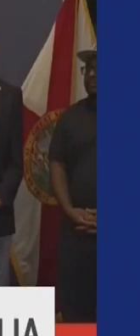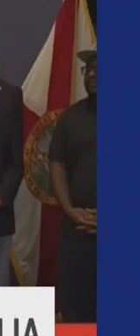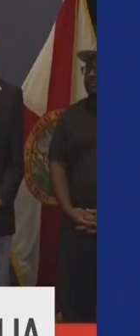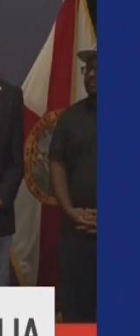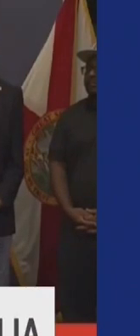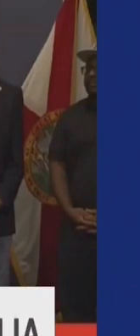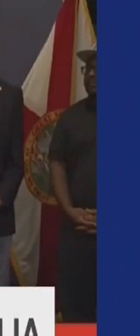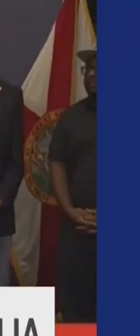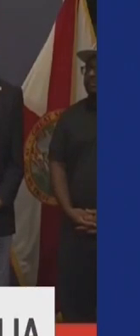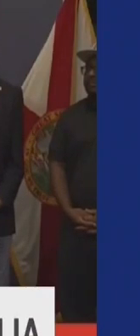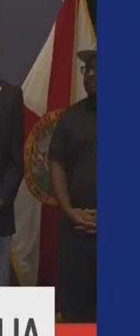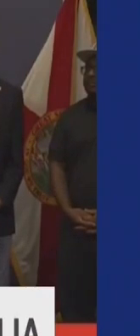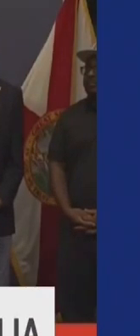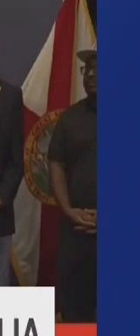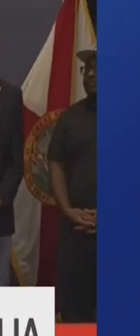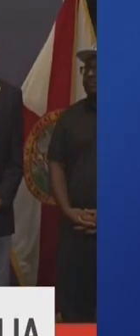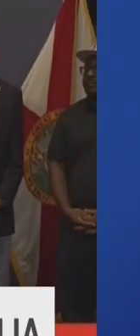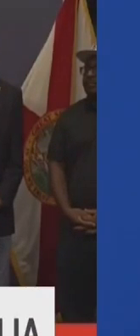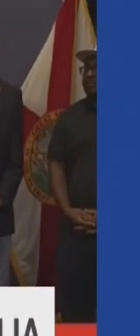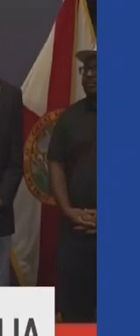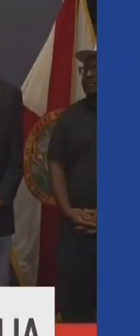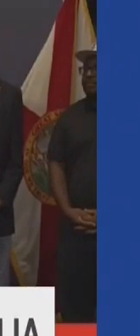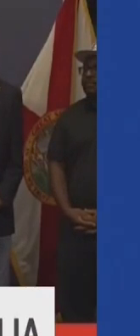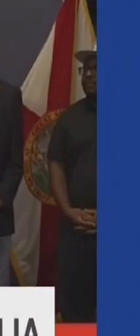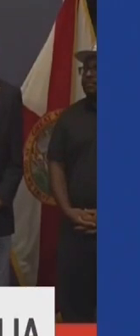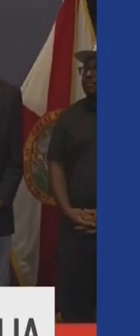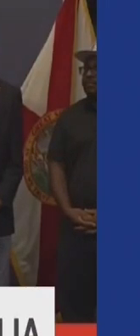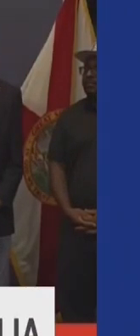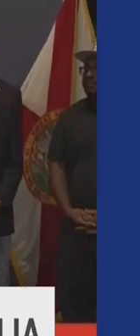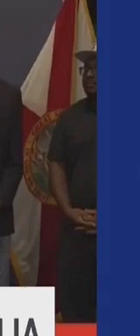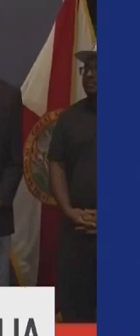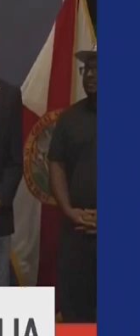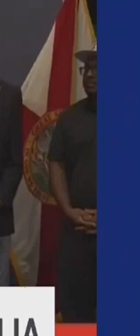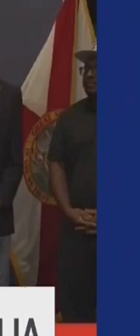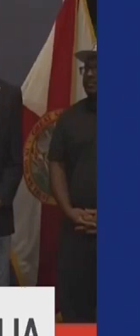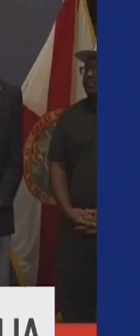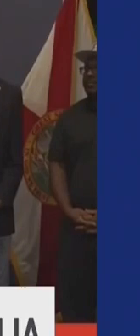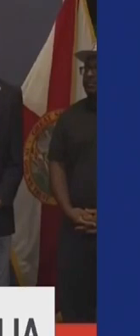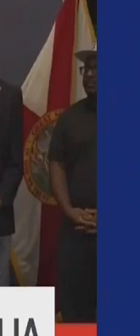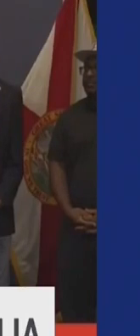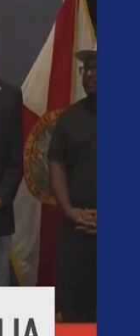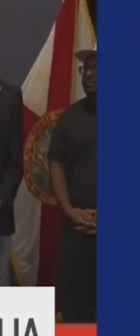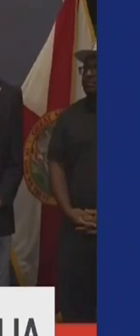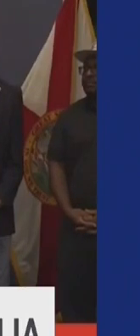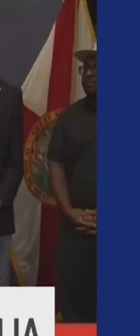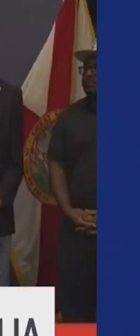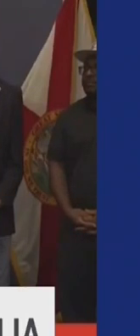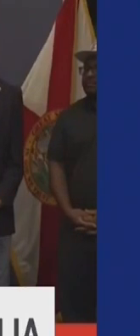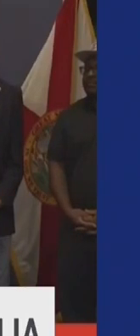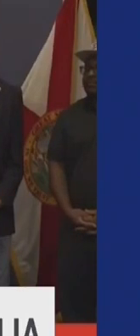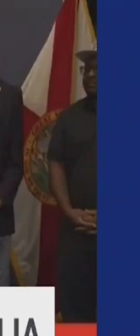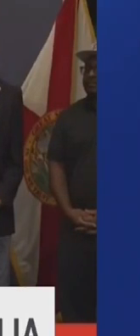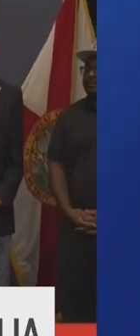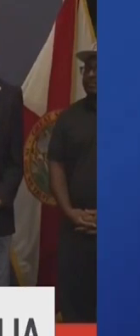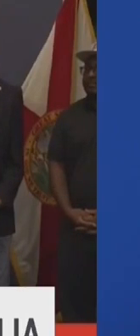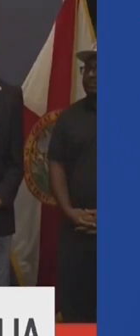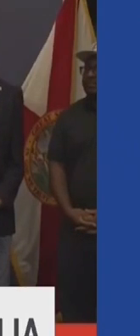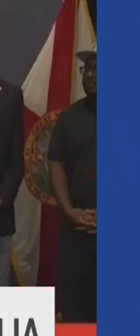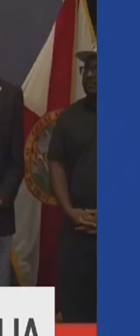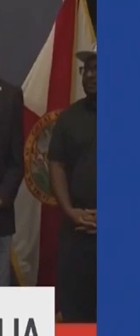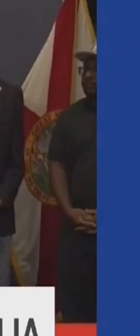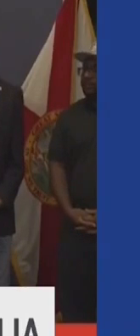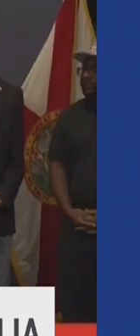p.m. Please stay in your homes, stay alert, and wait for the message from officials that it's safe to leave.